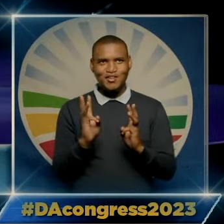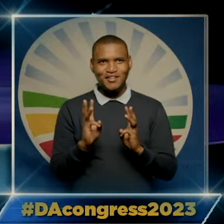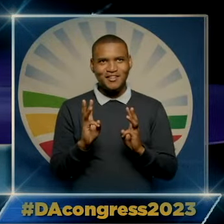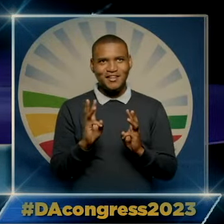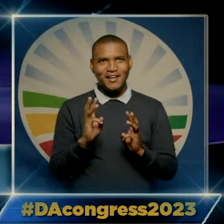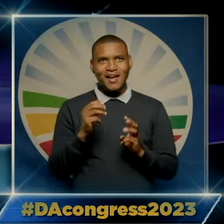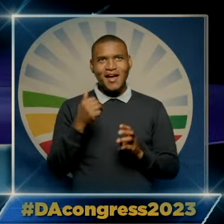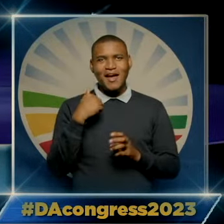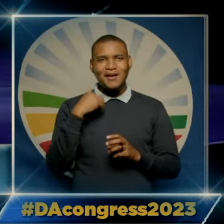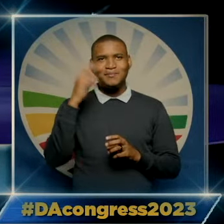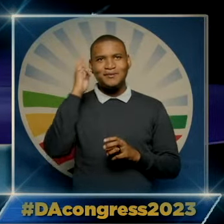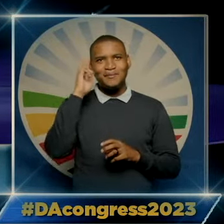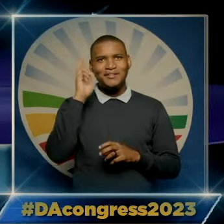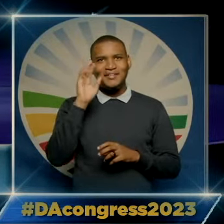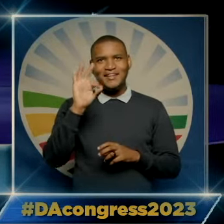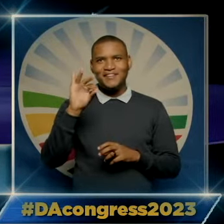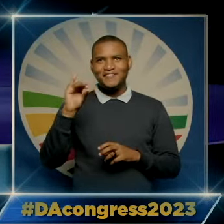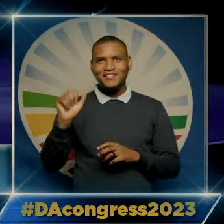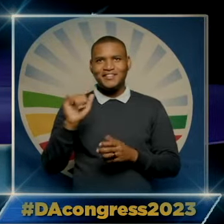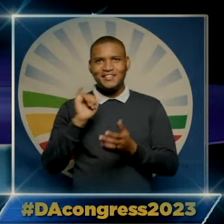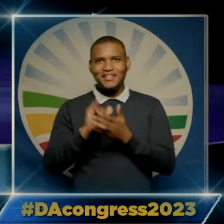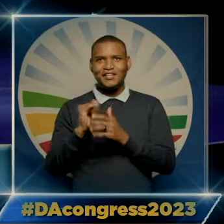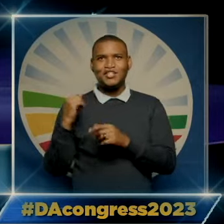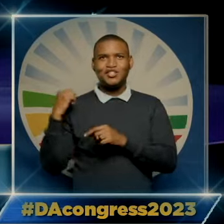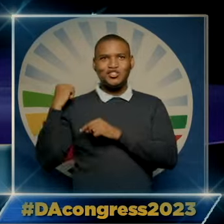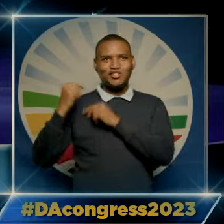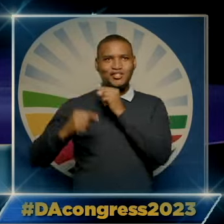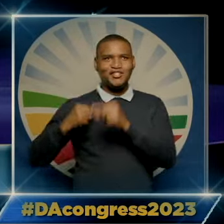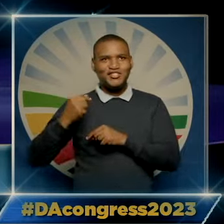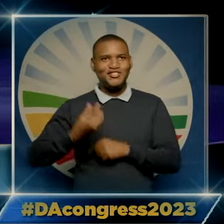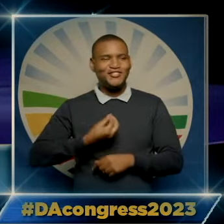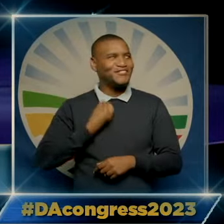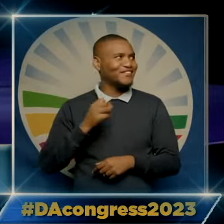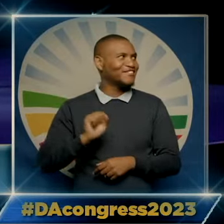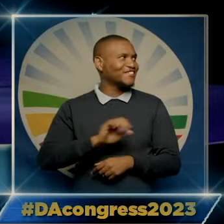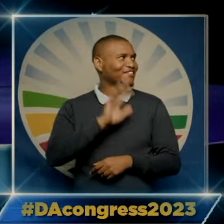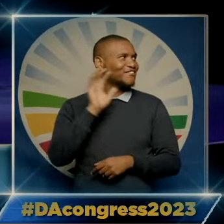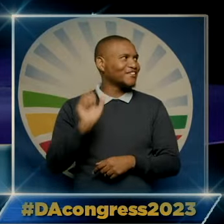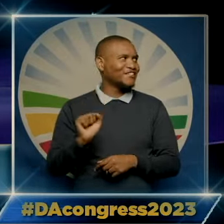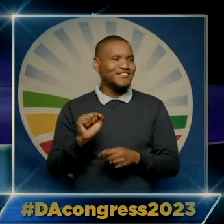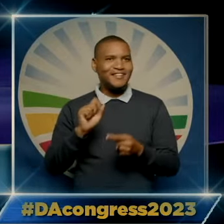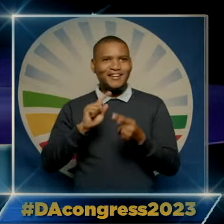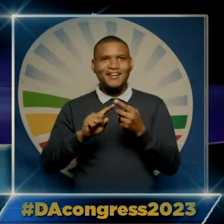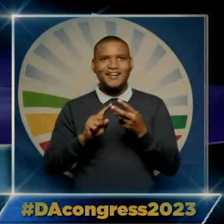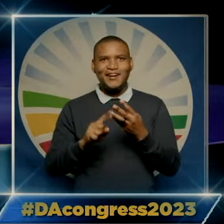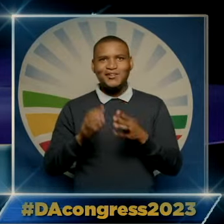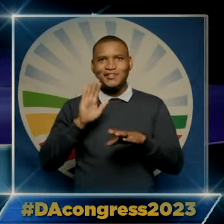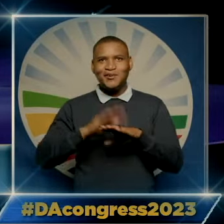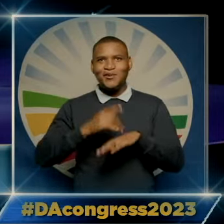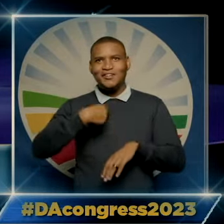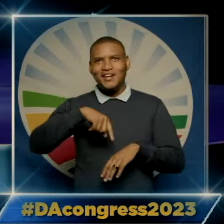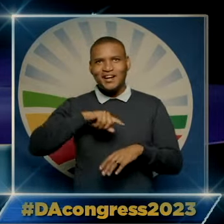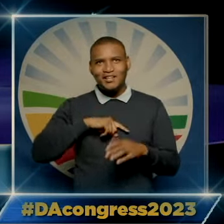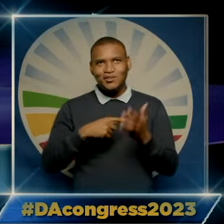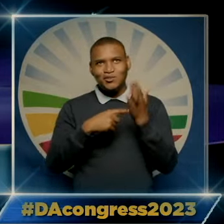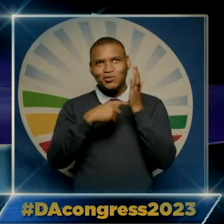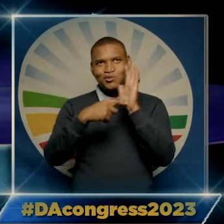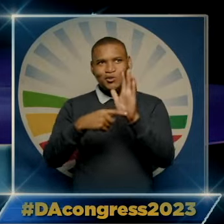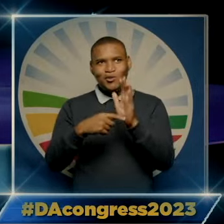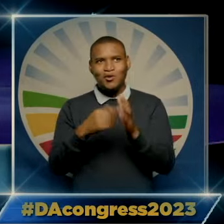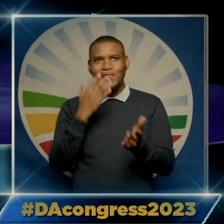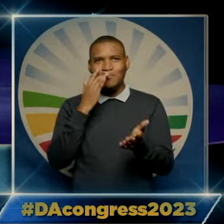I'm reminded every day that there is a generation of young South Africans counting on us to show that the promise of our